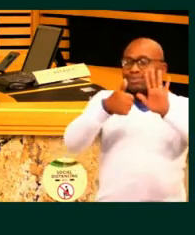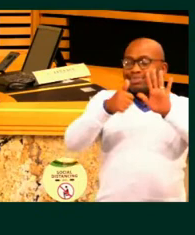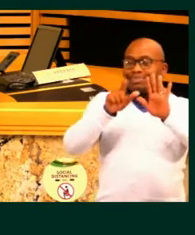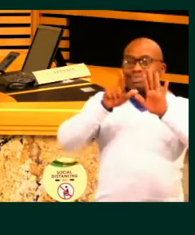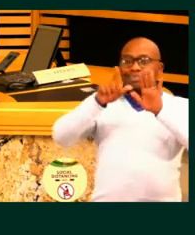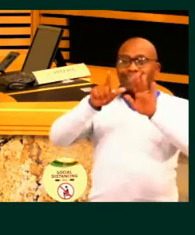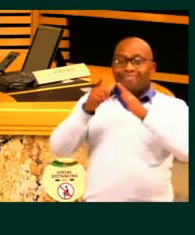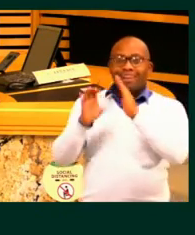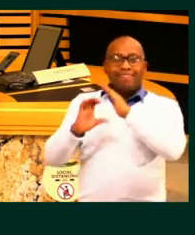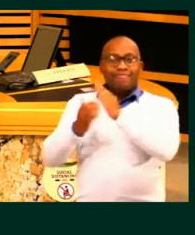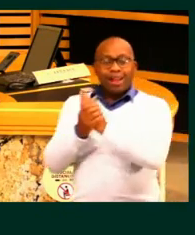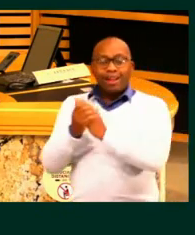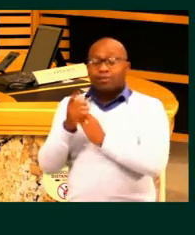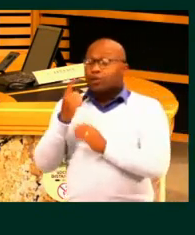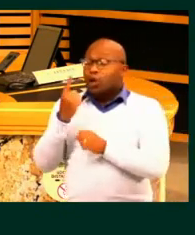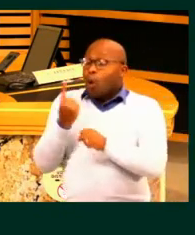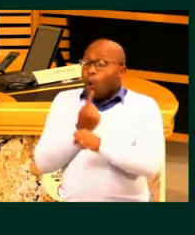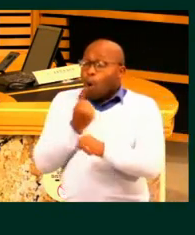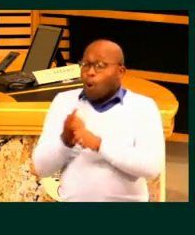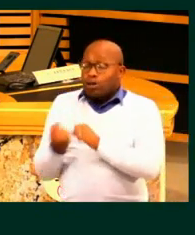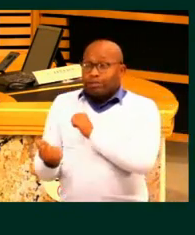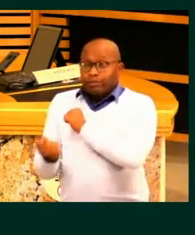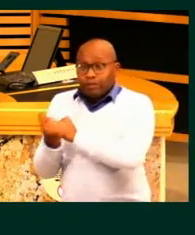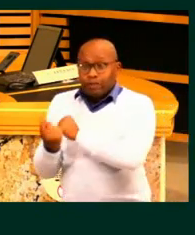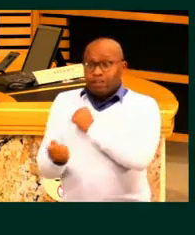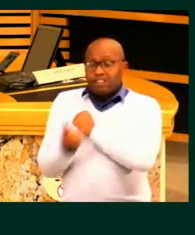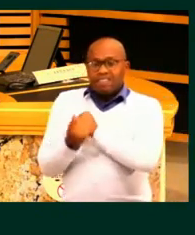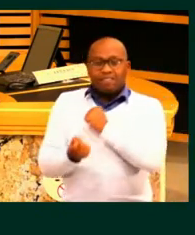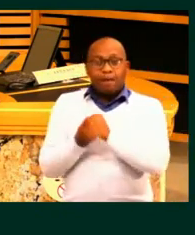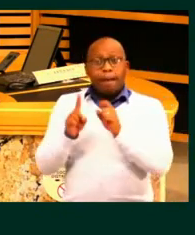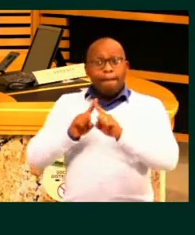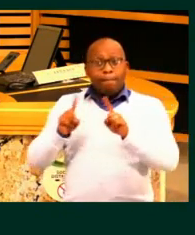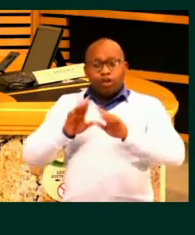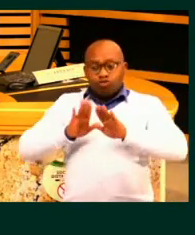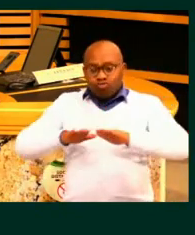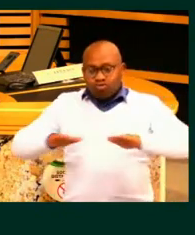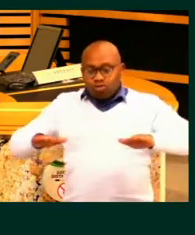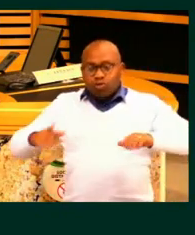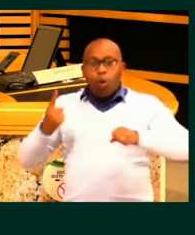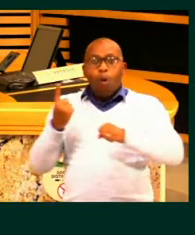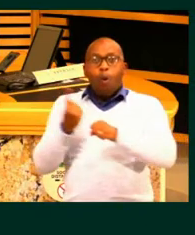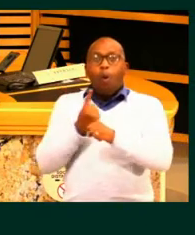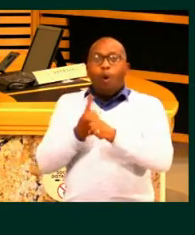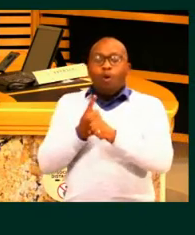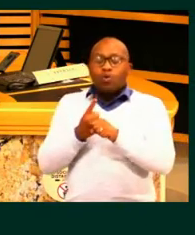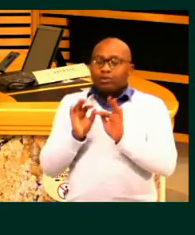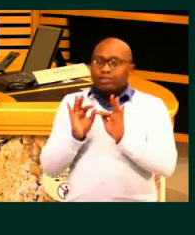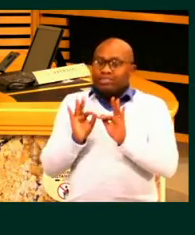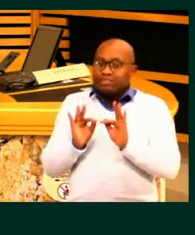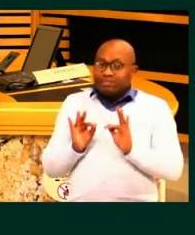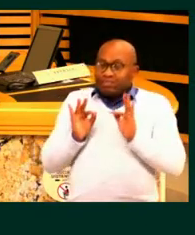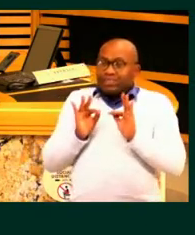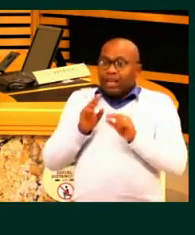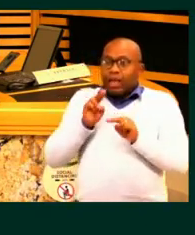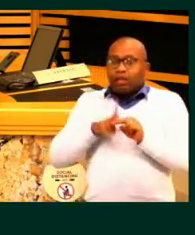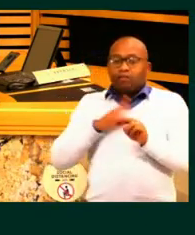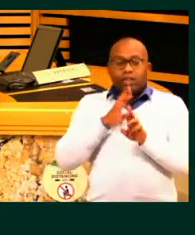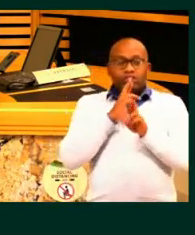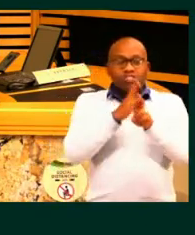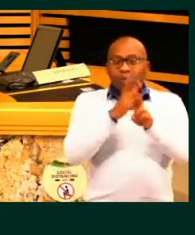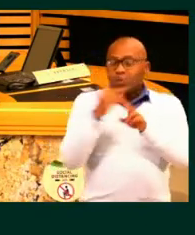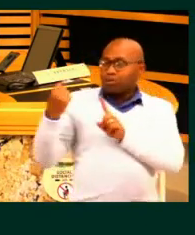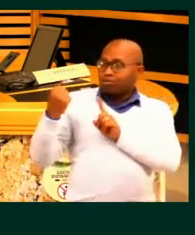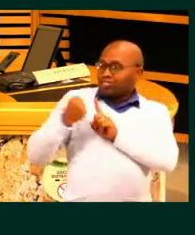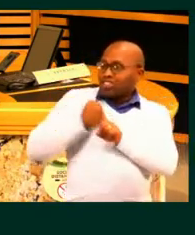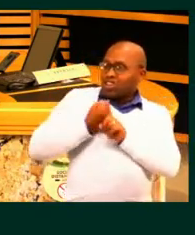high schools victims generally fear reprisals rep reputational damage and further abuse the latest